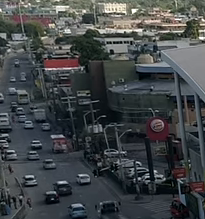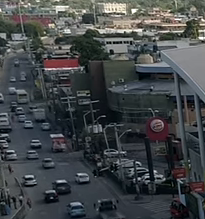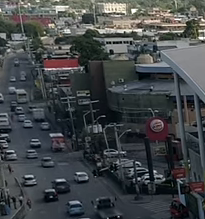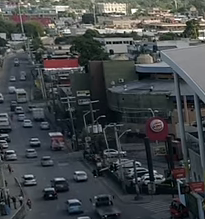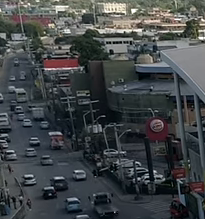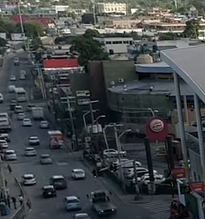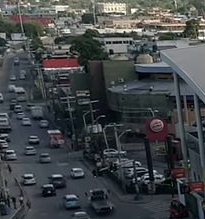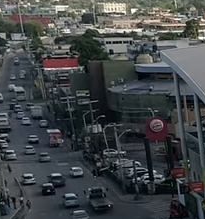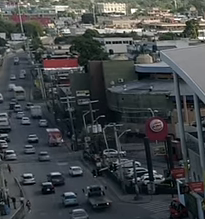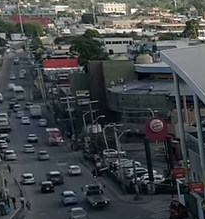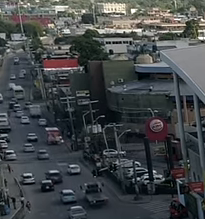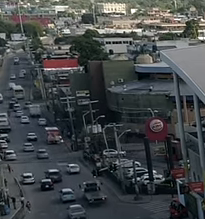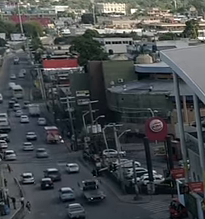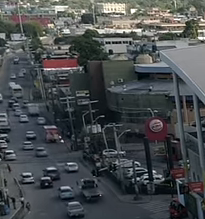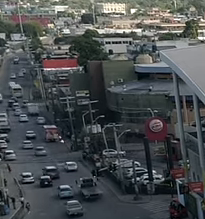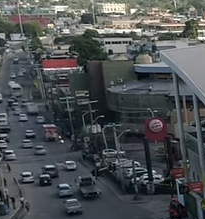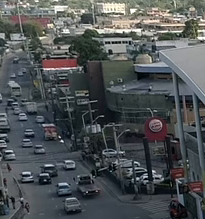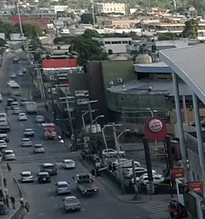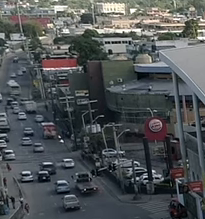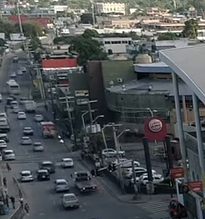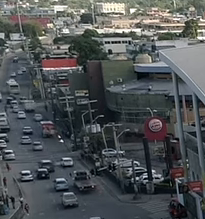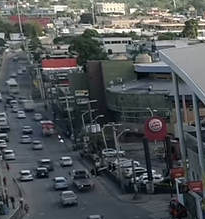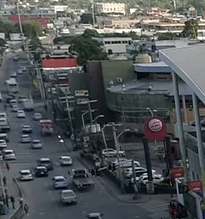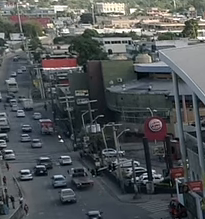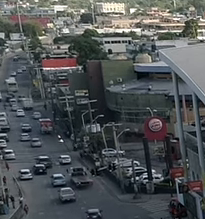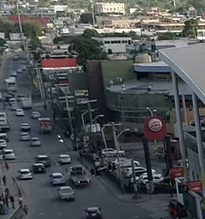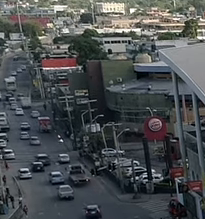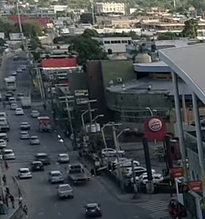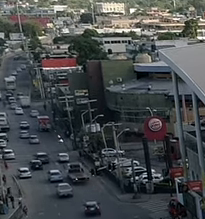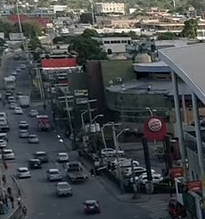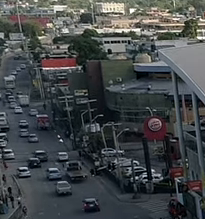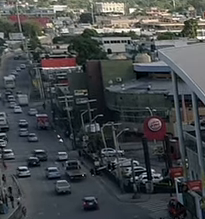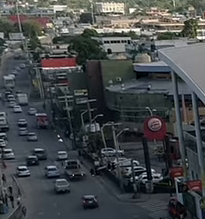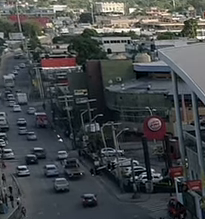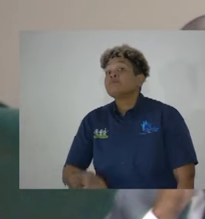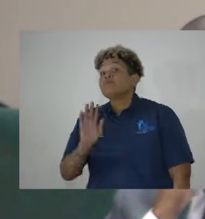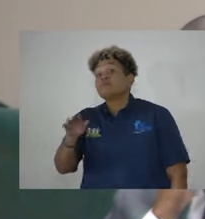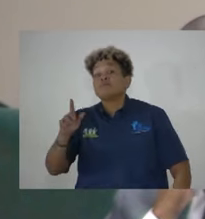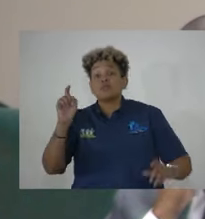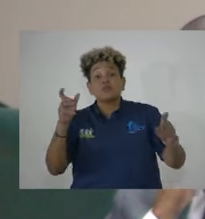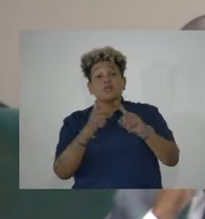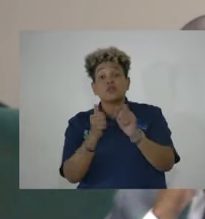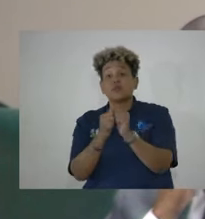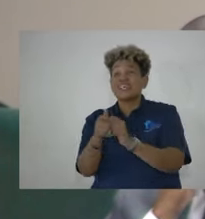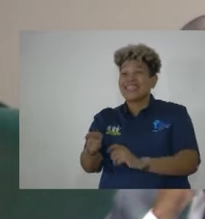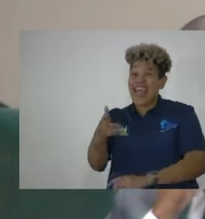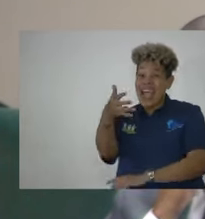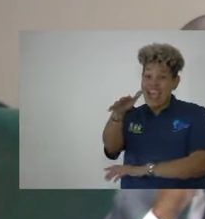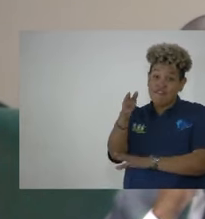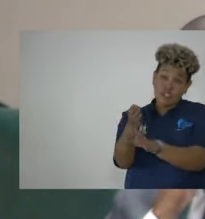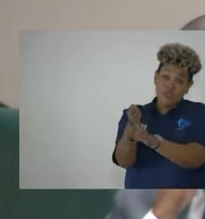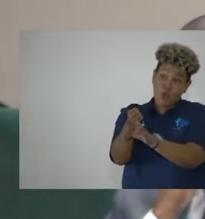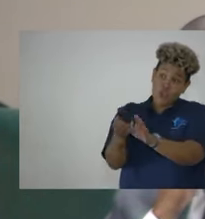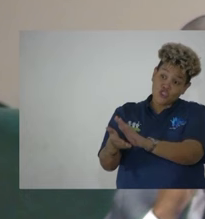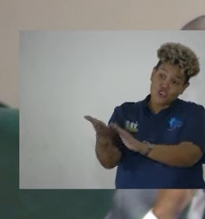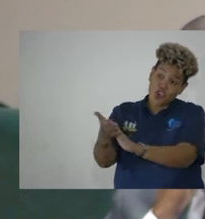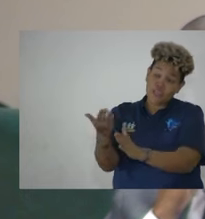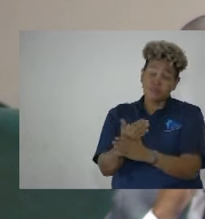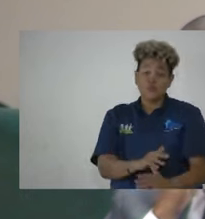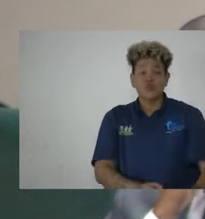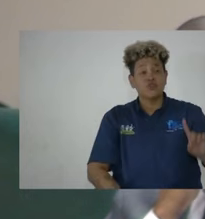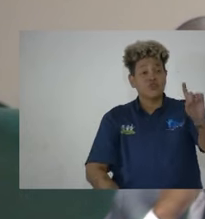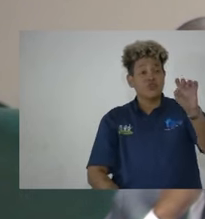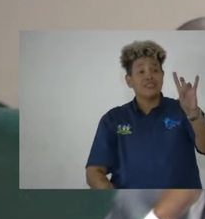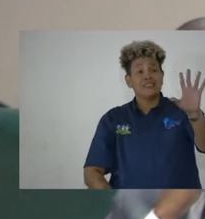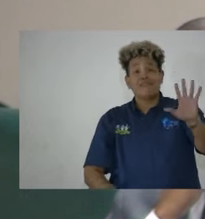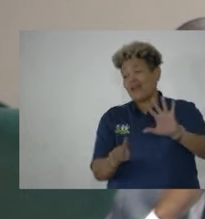of buses on the route, and mechanical issues have compounded the problem. With an average bus runout of between